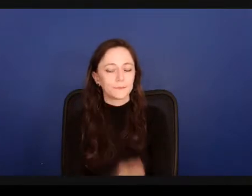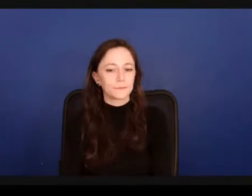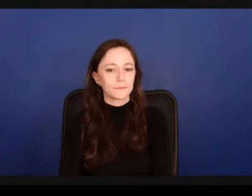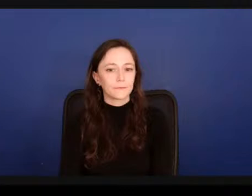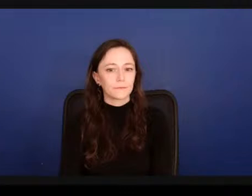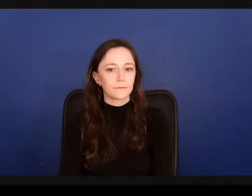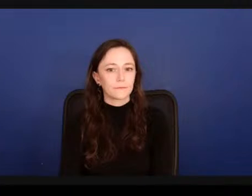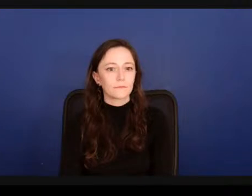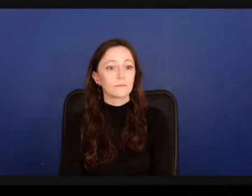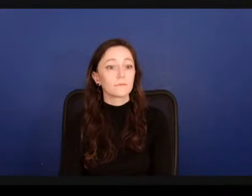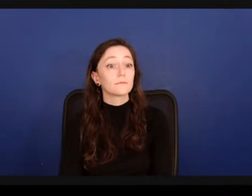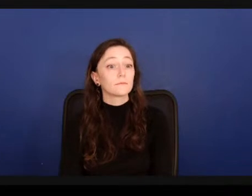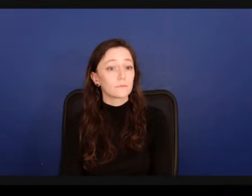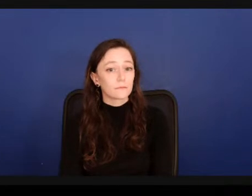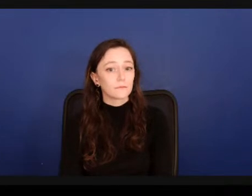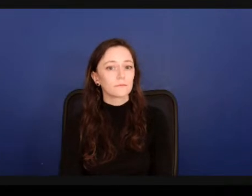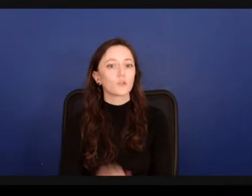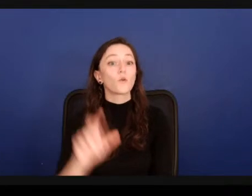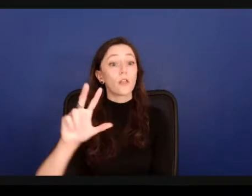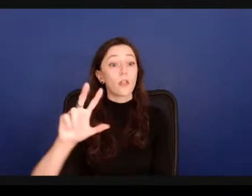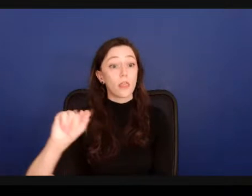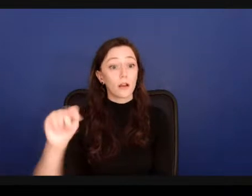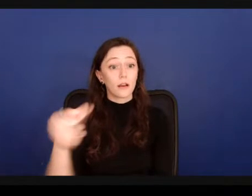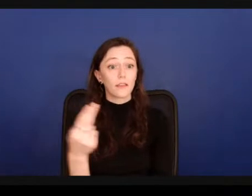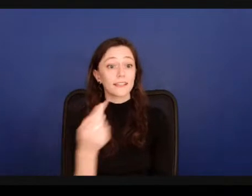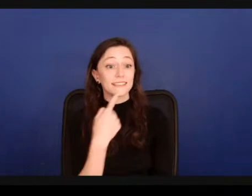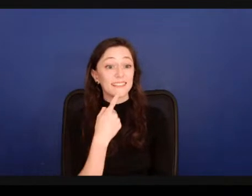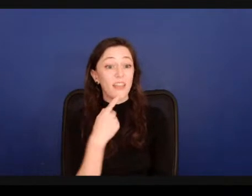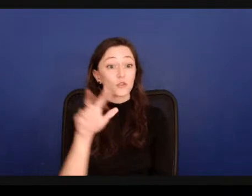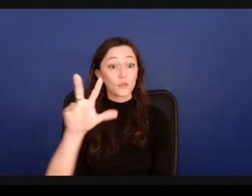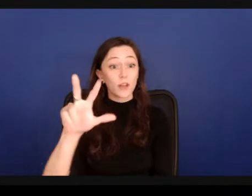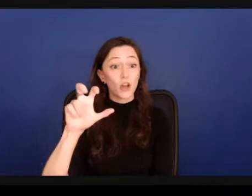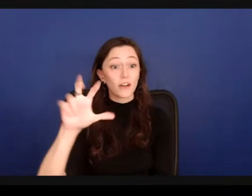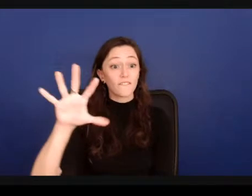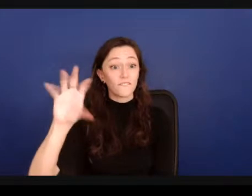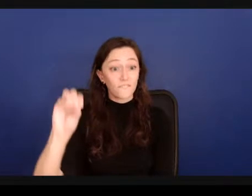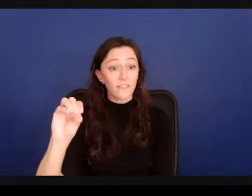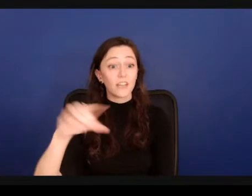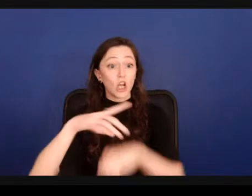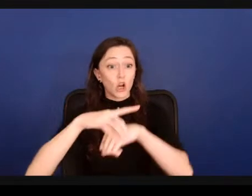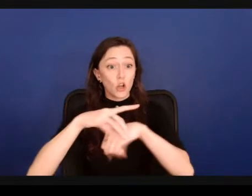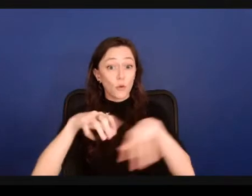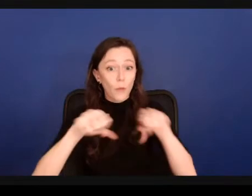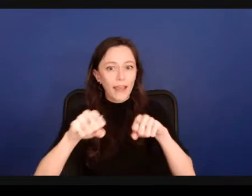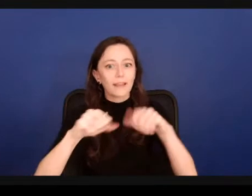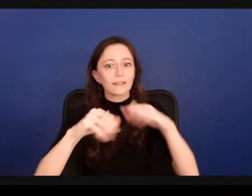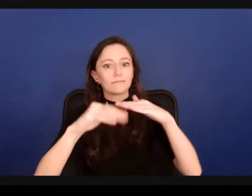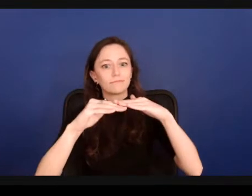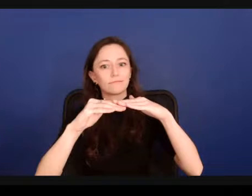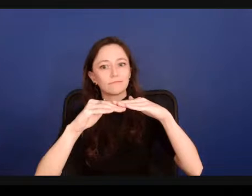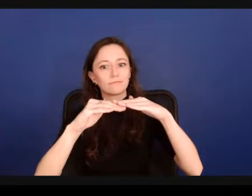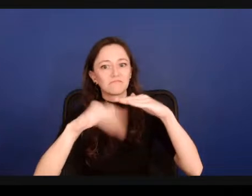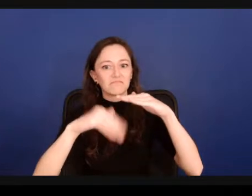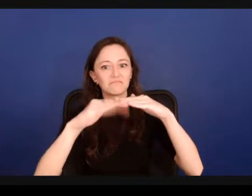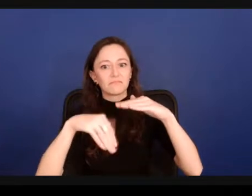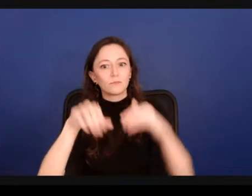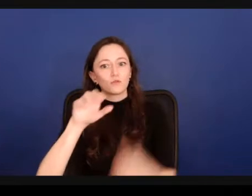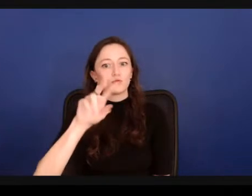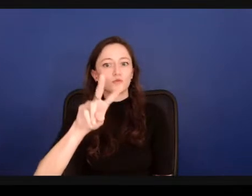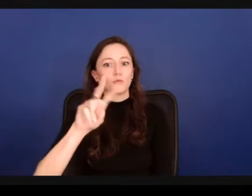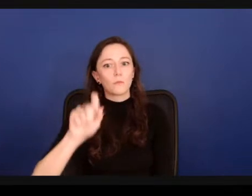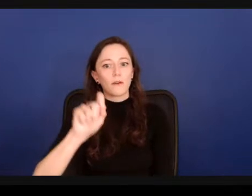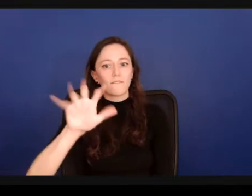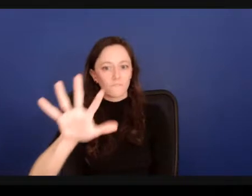By the 30th, they said there were 350 earthquakes, most less at magnitude 2.5, at depths of